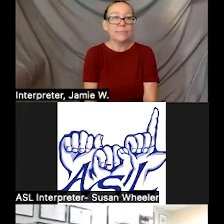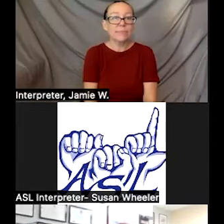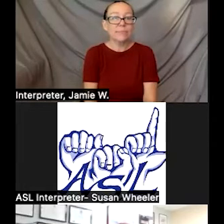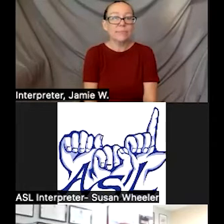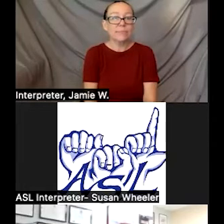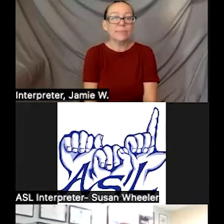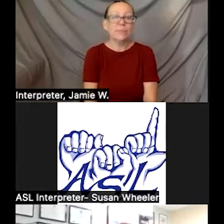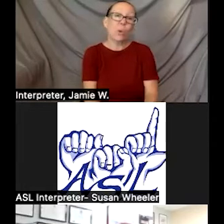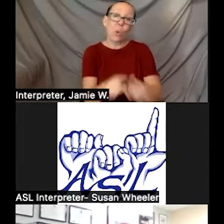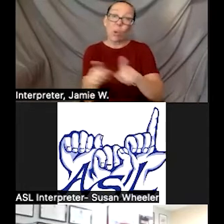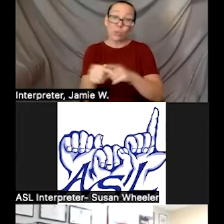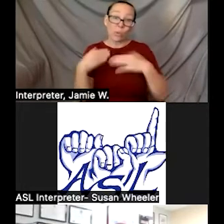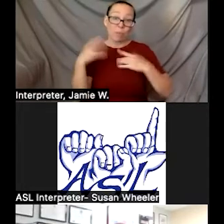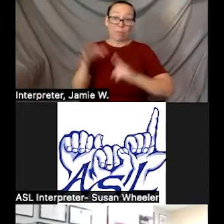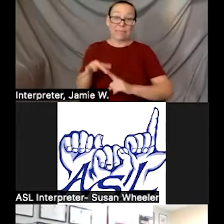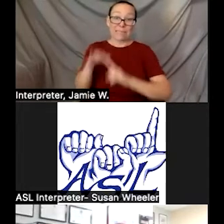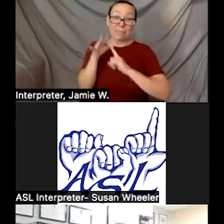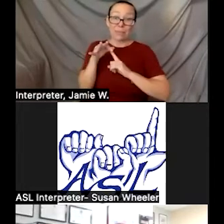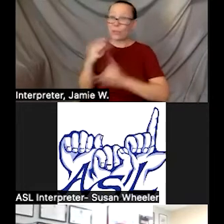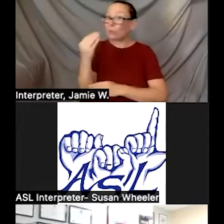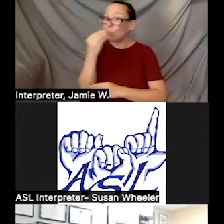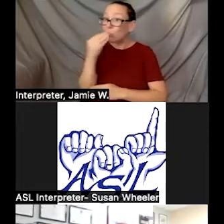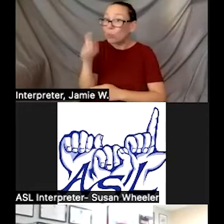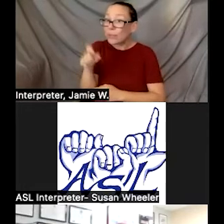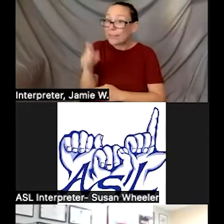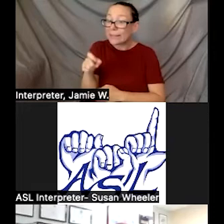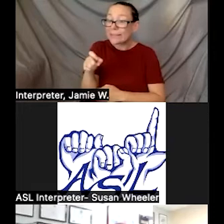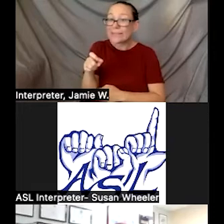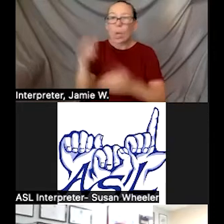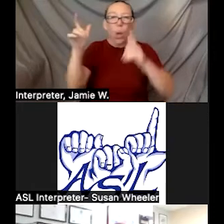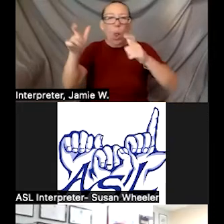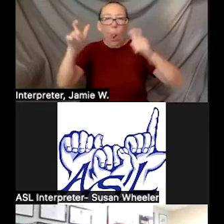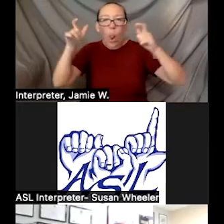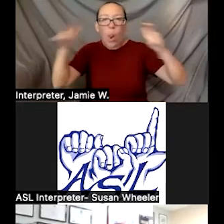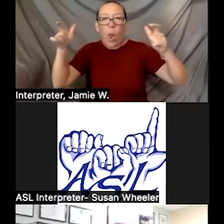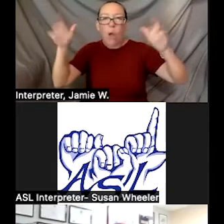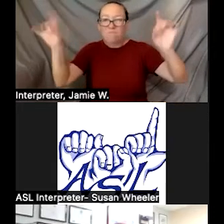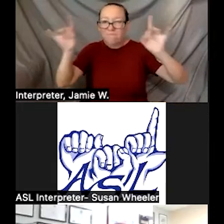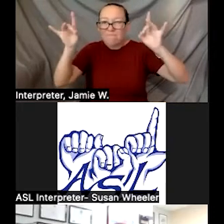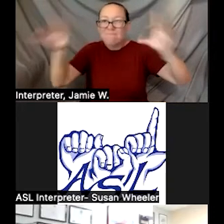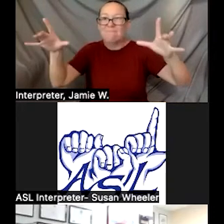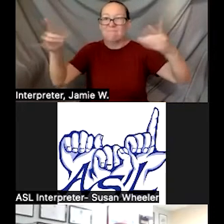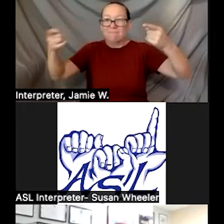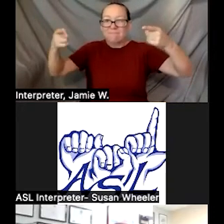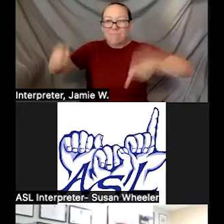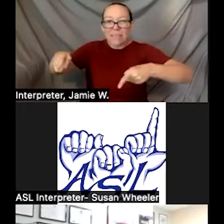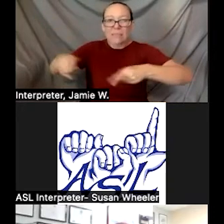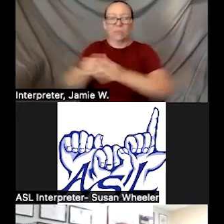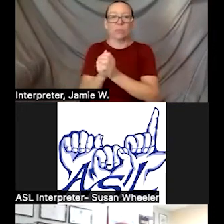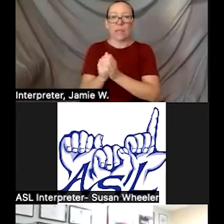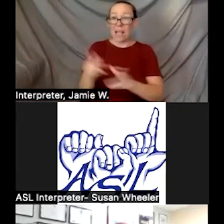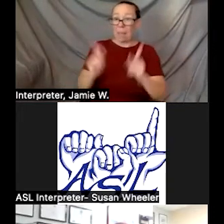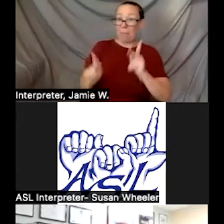And there's specialty nutrition needs and large-scale disasters, people who are unable